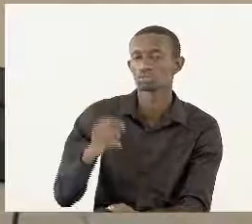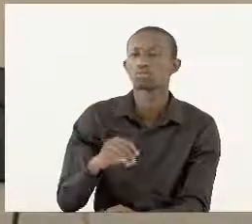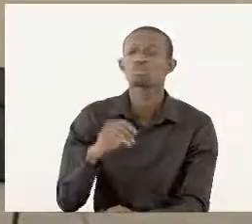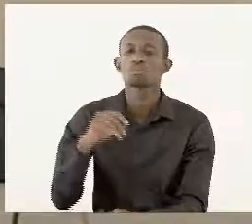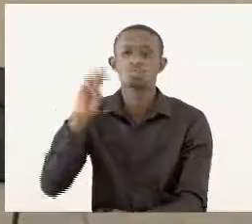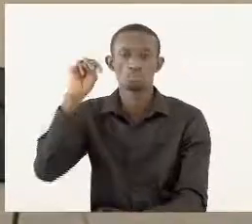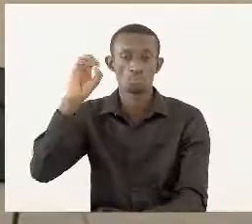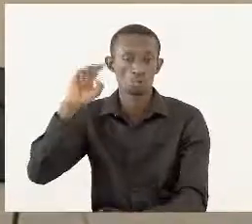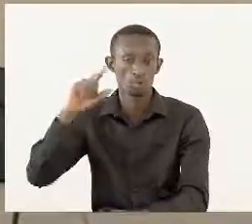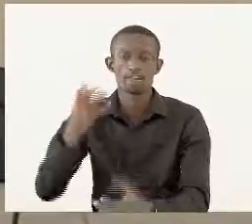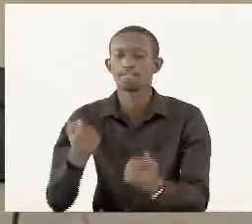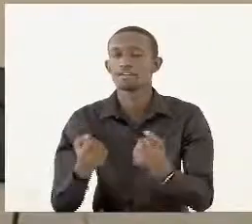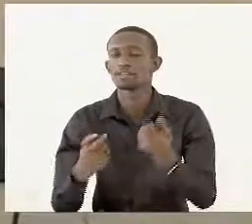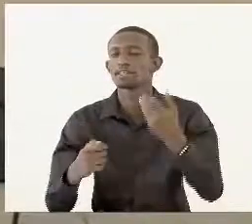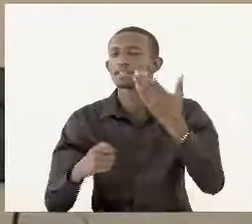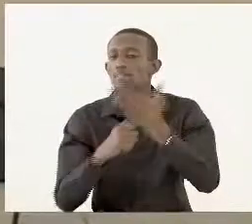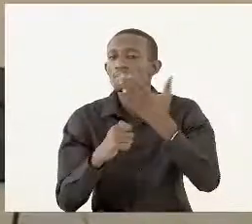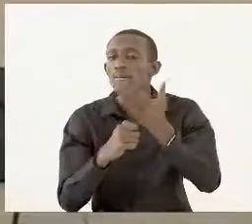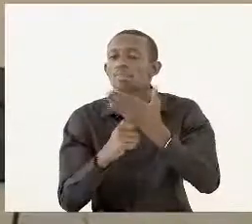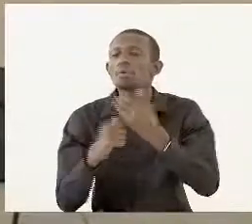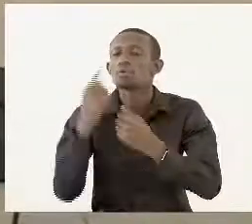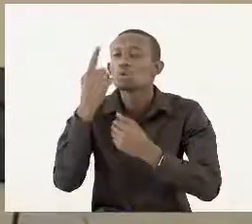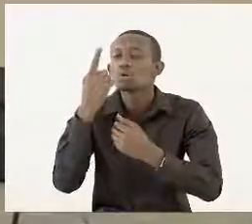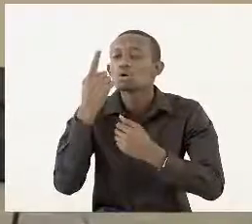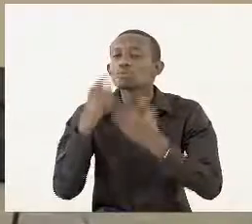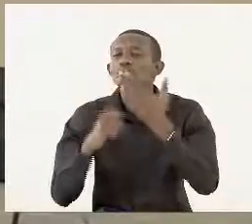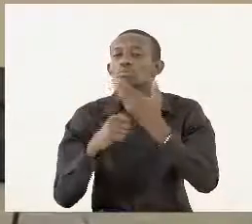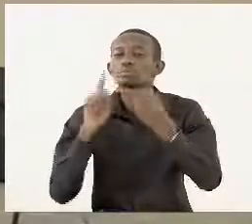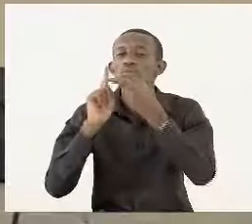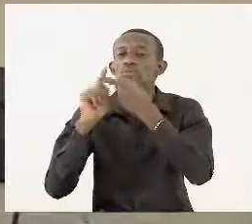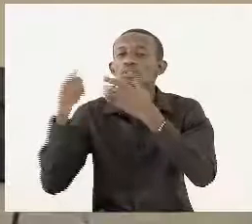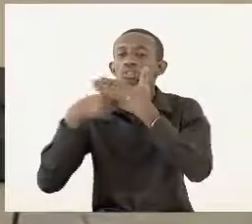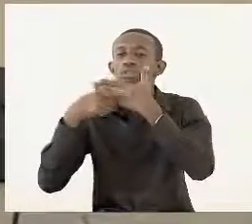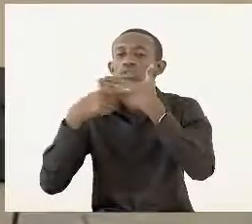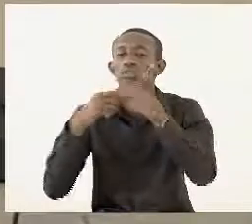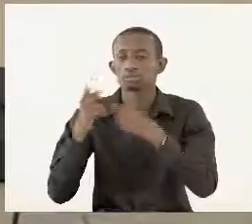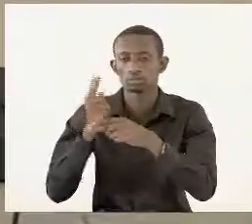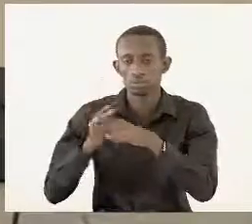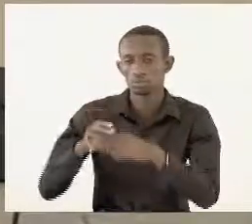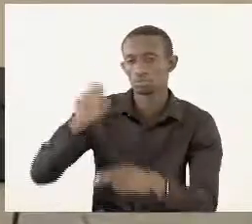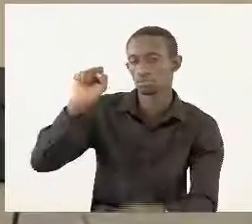a charge of 1 negative. And we call this one the superoxide.